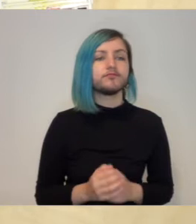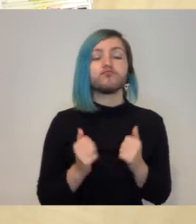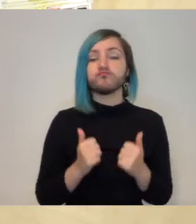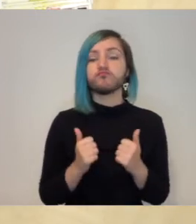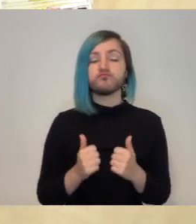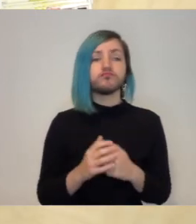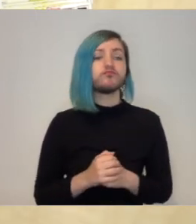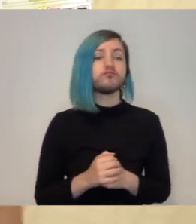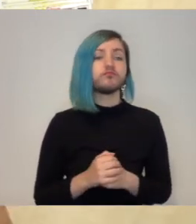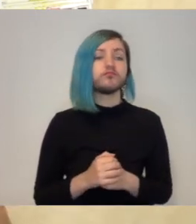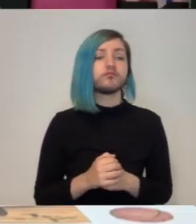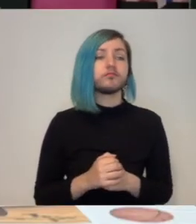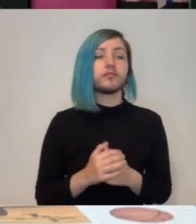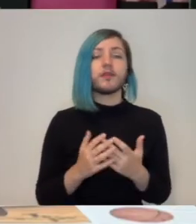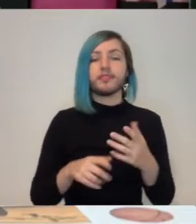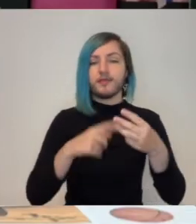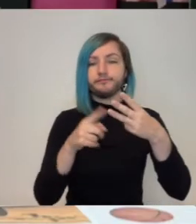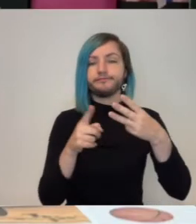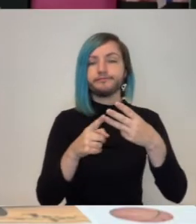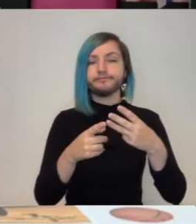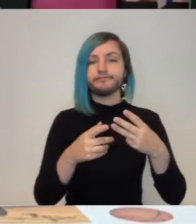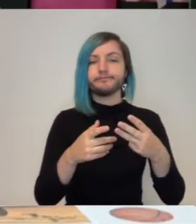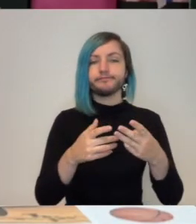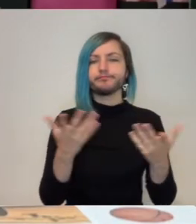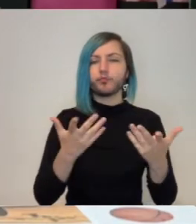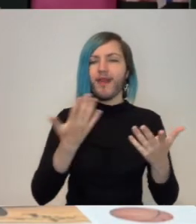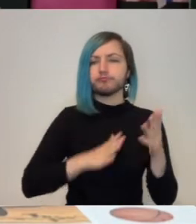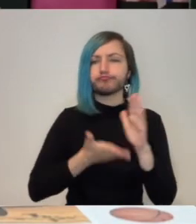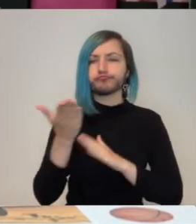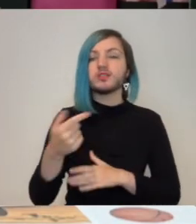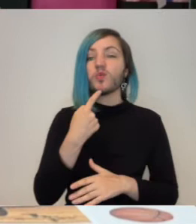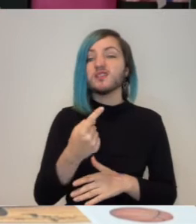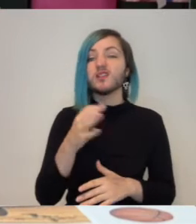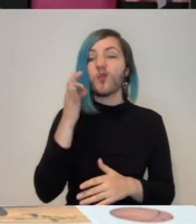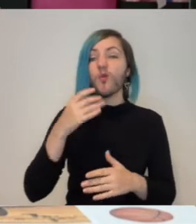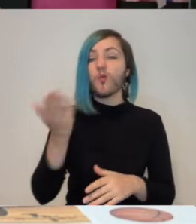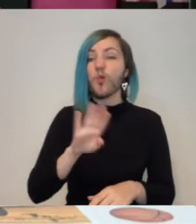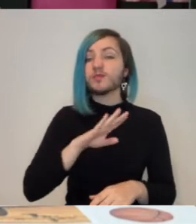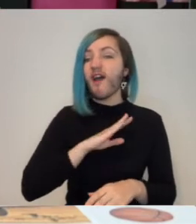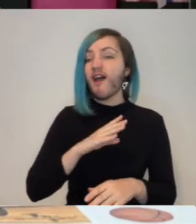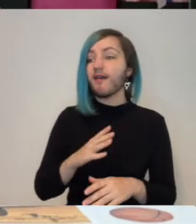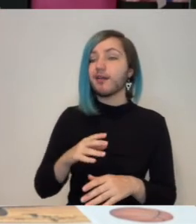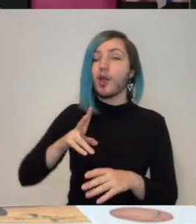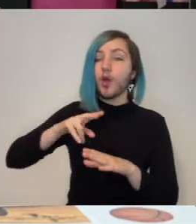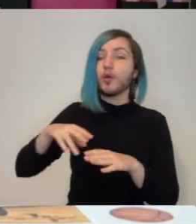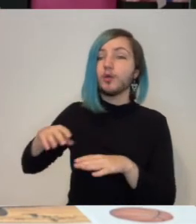okay, and then where you'd like to be. So I've said that I want to be at the water park, zooming down a water slide.